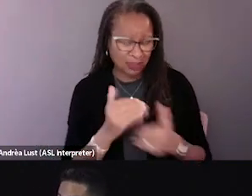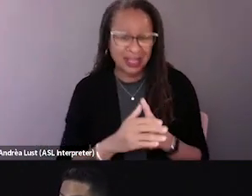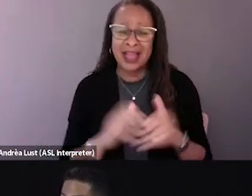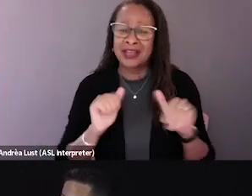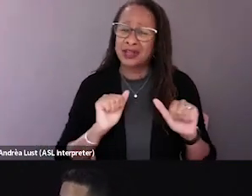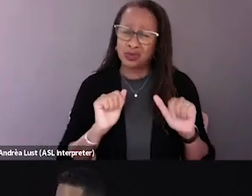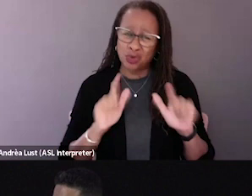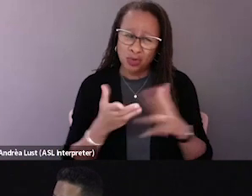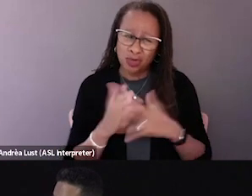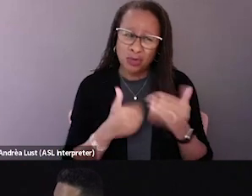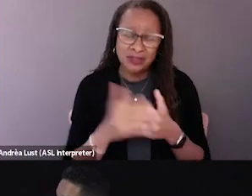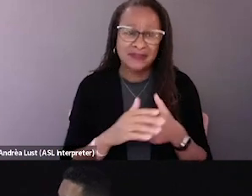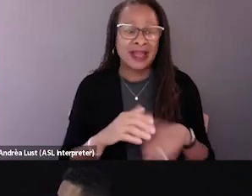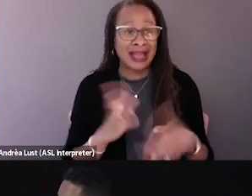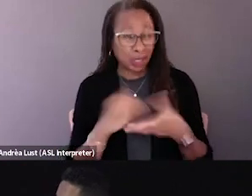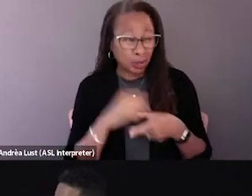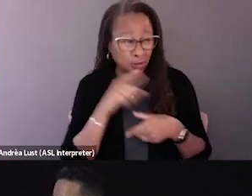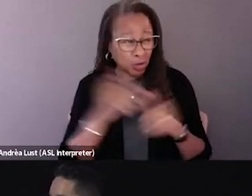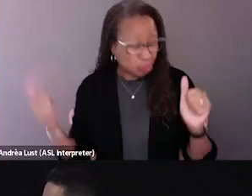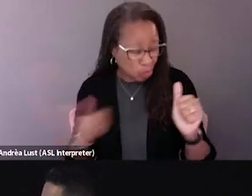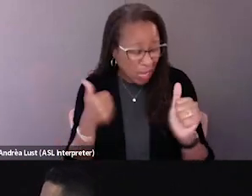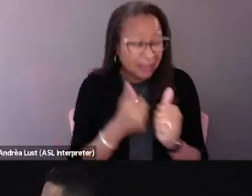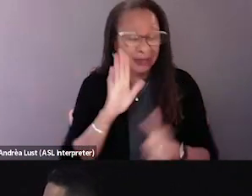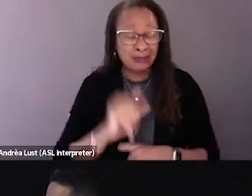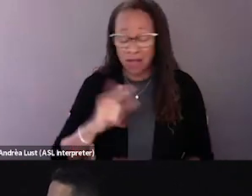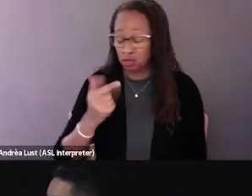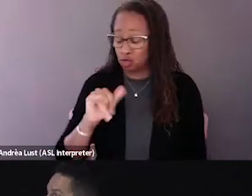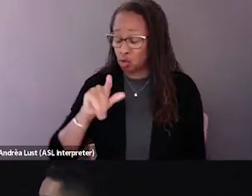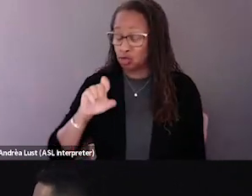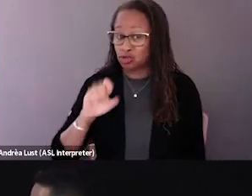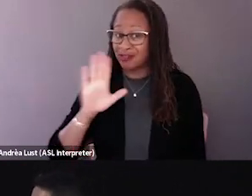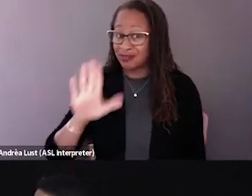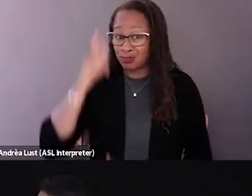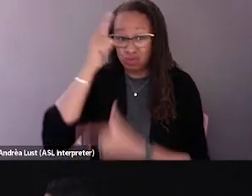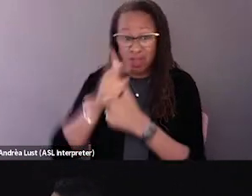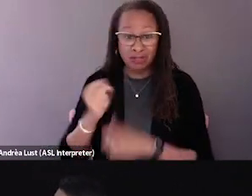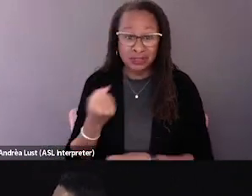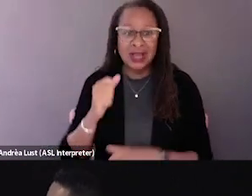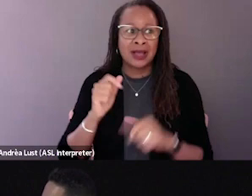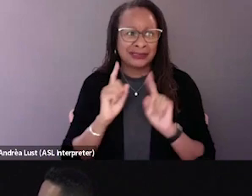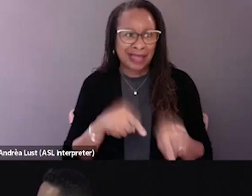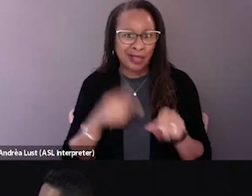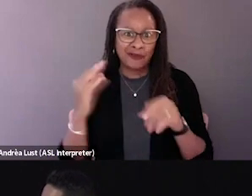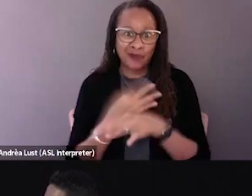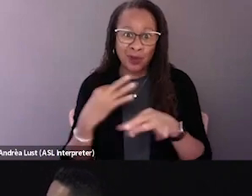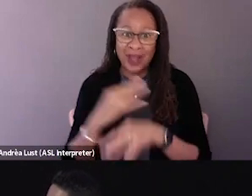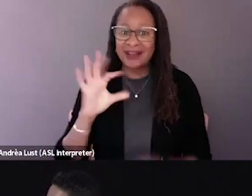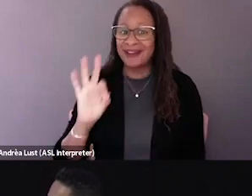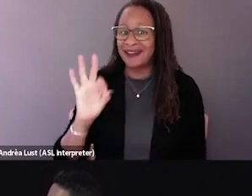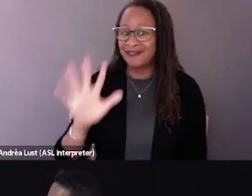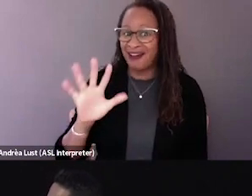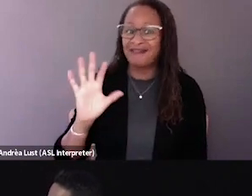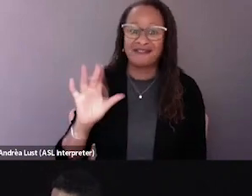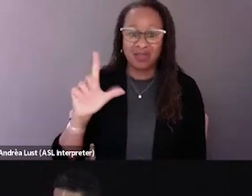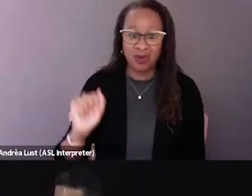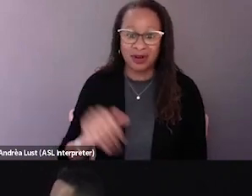it includes you being chased by the George brothers down Interstate 95. That is correct.